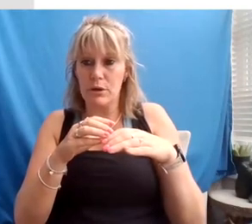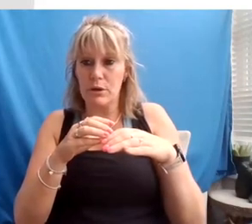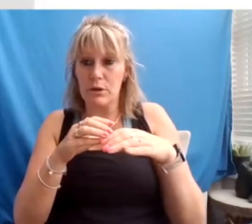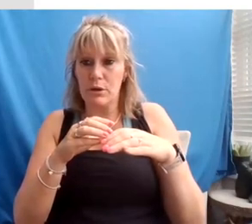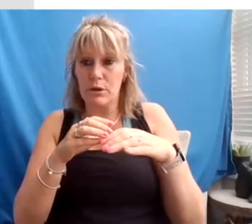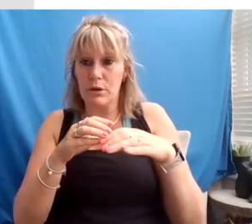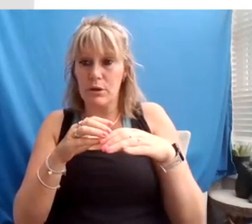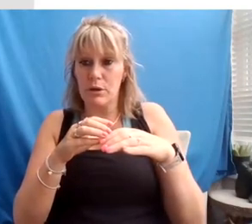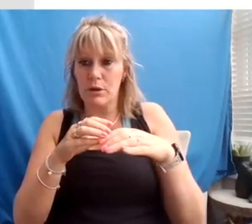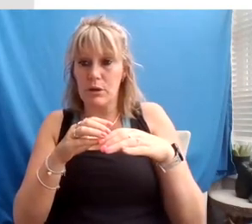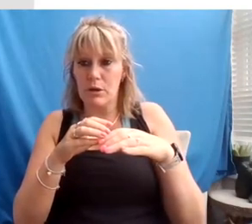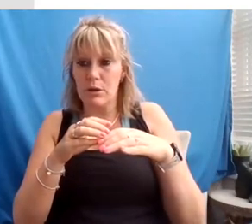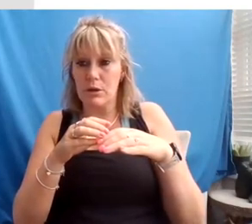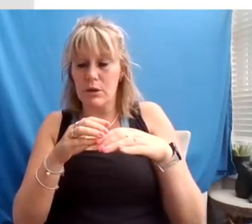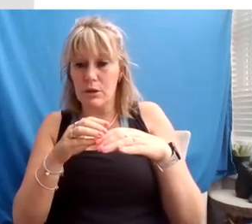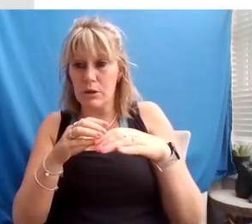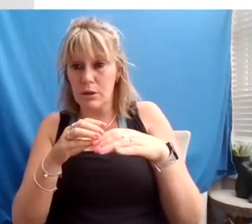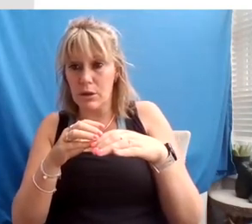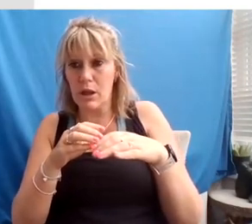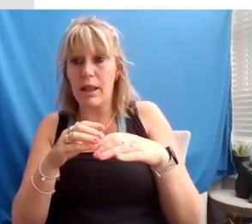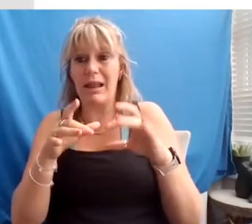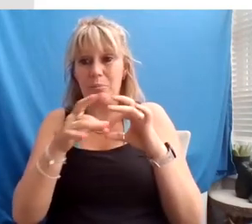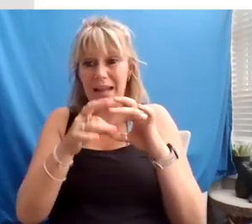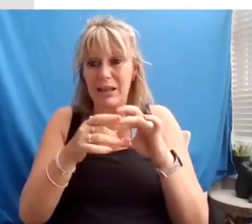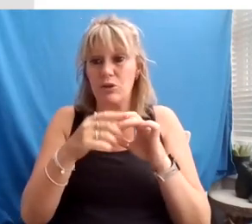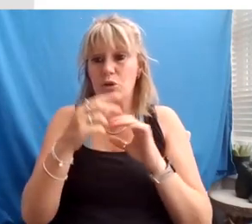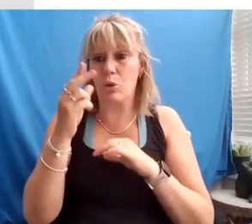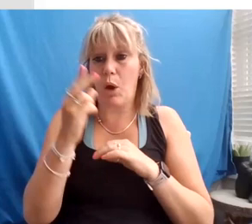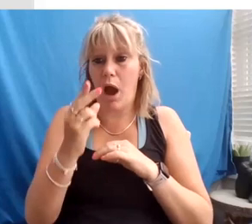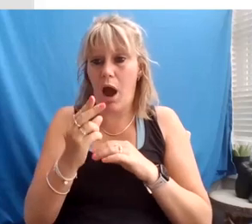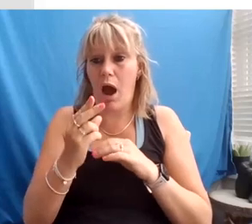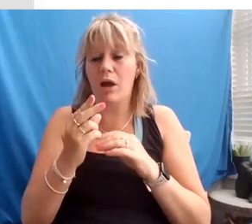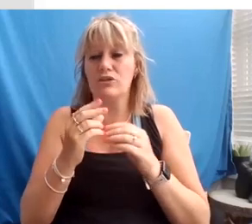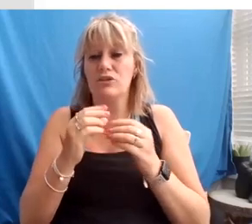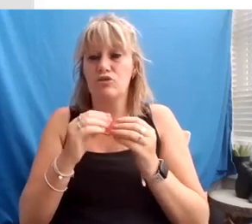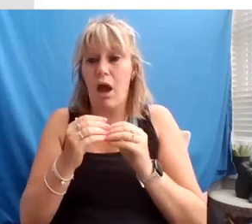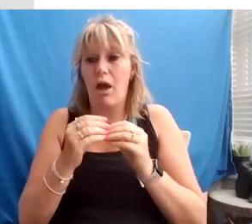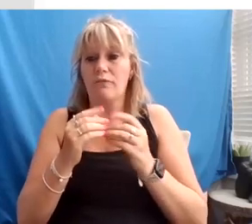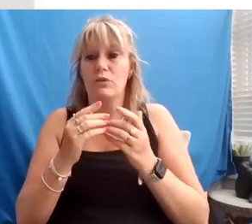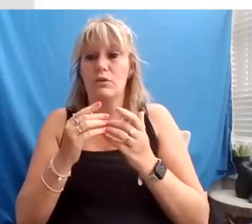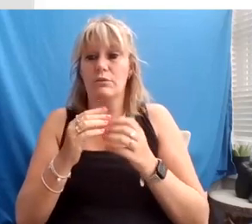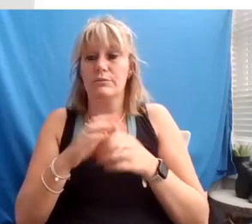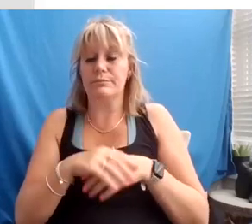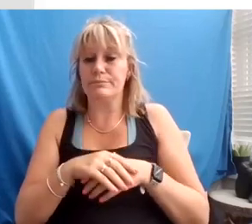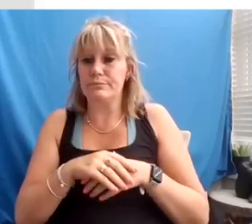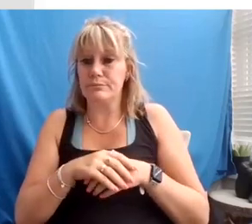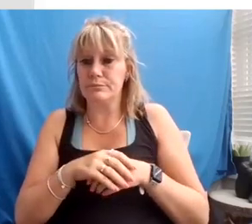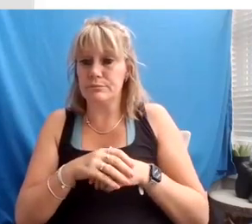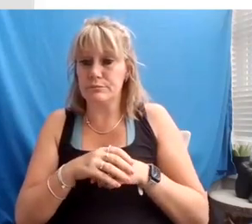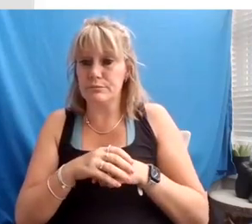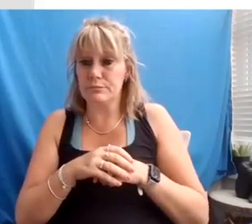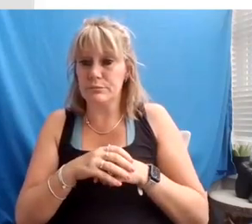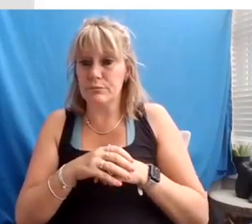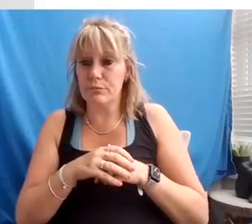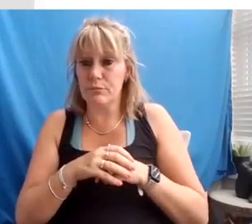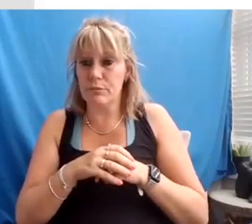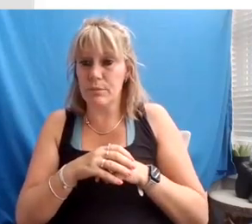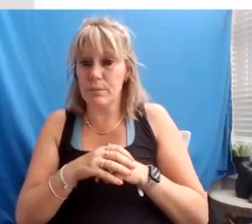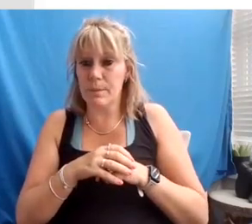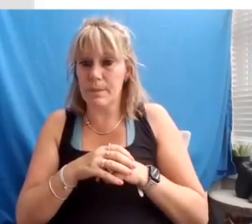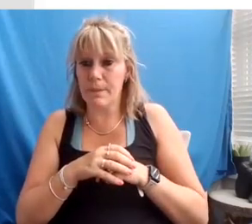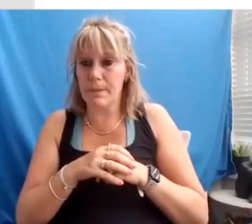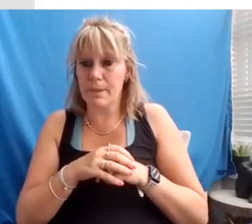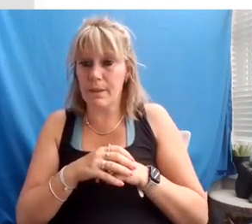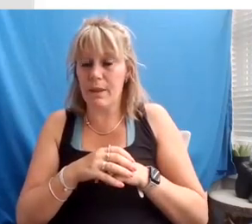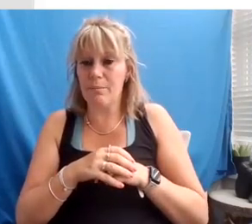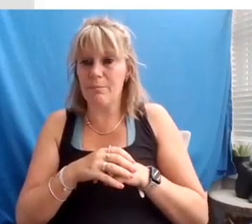some of them it's like with arts and crafts or mosaics. But other than our course, we actually offer a lot